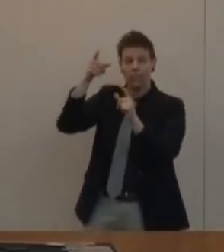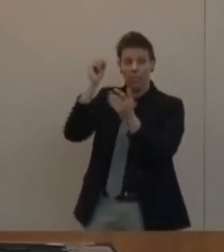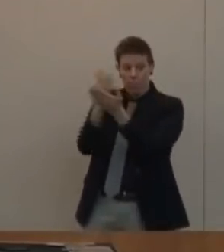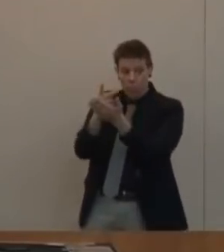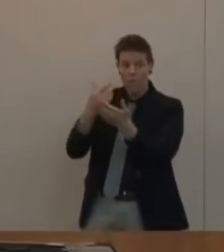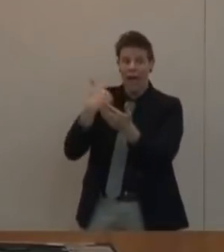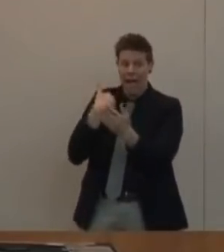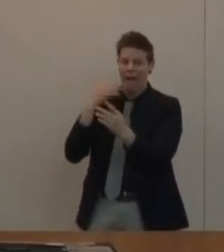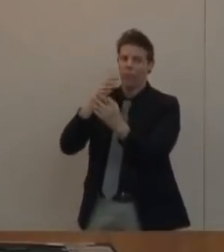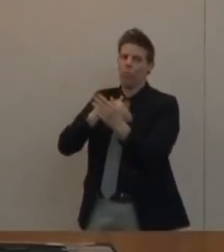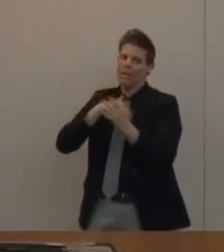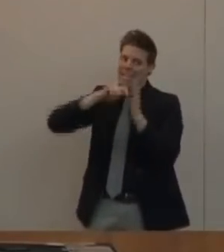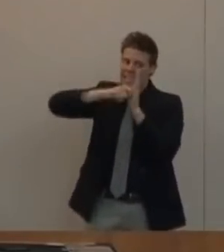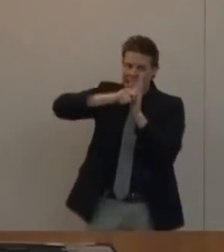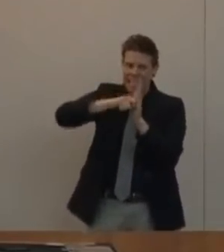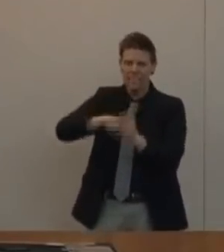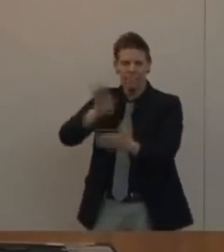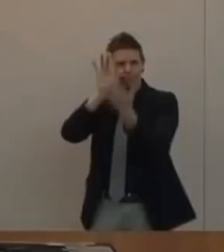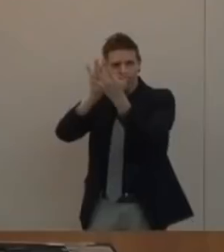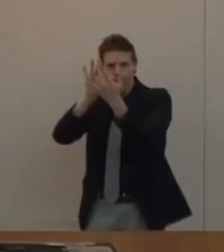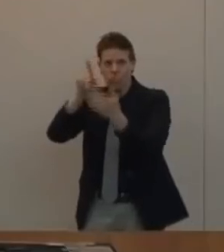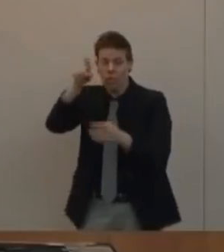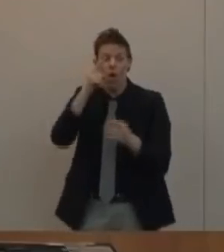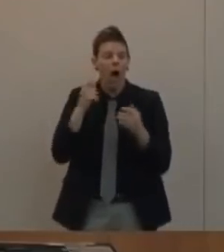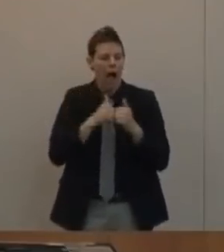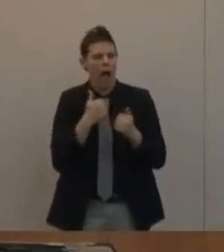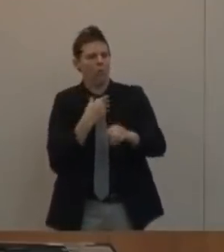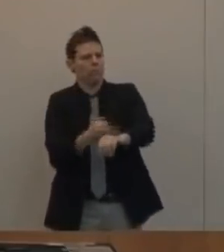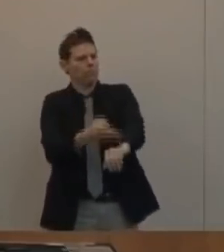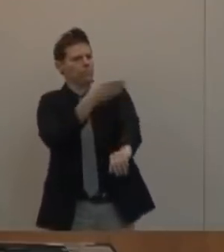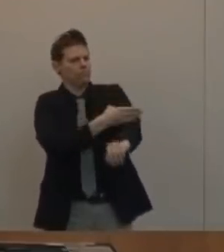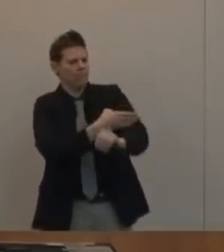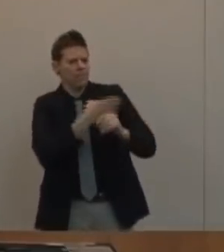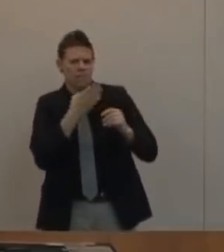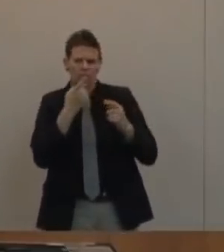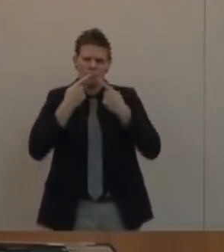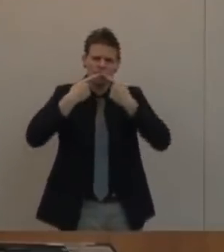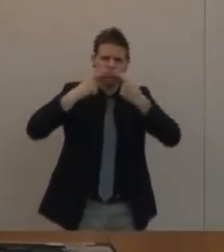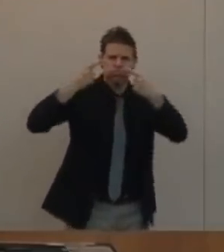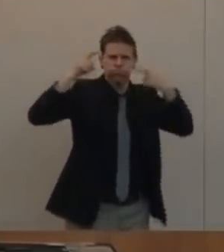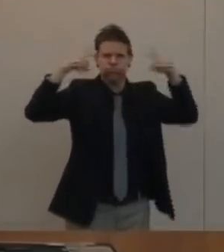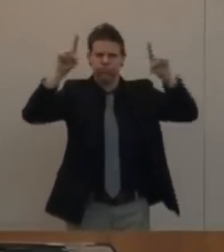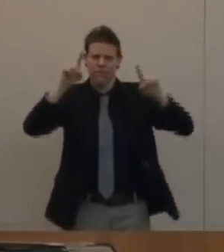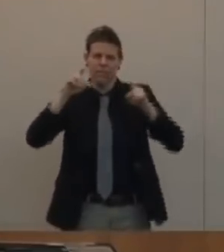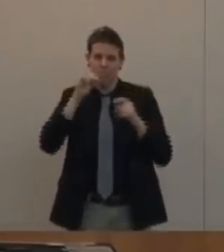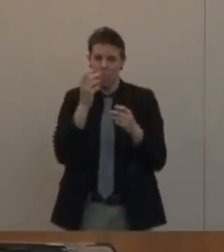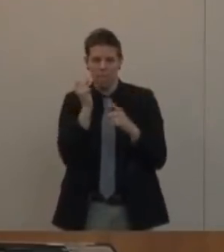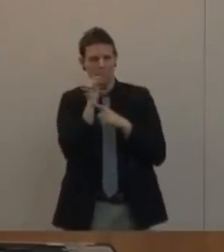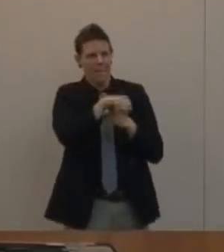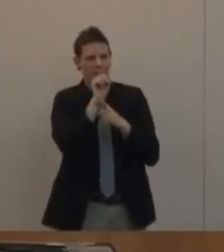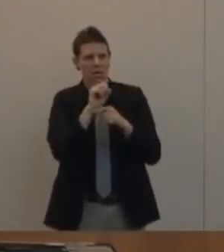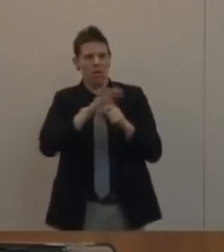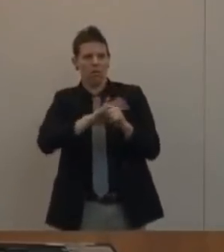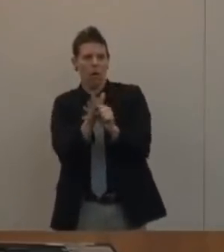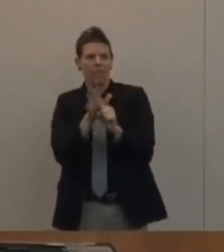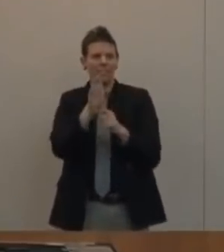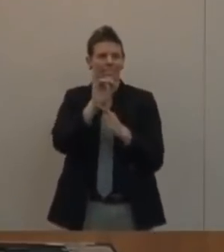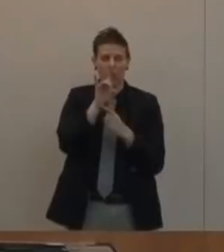we think, to successfully dealing with COVID-19 is broad-based public-private